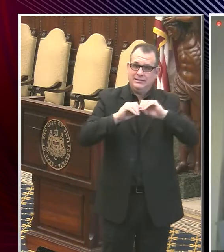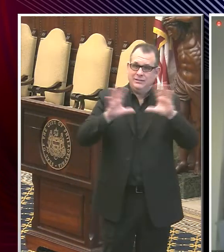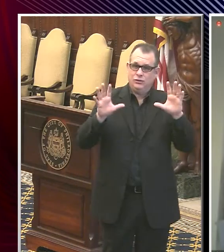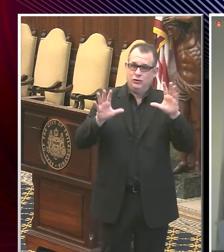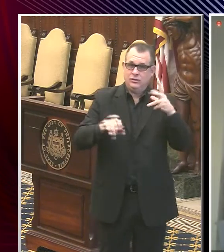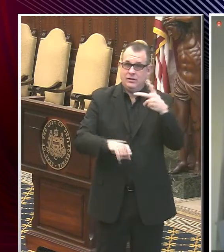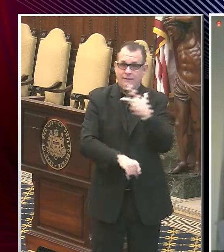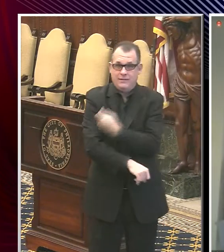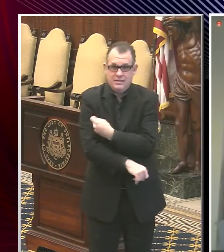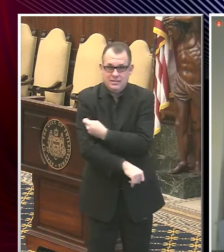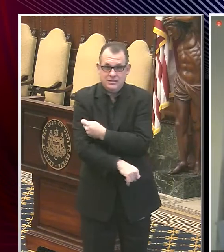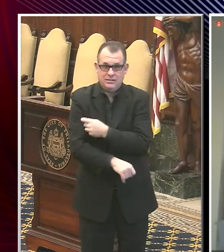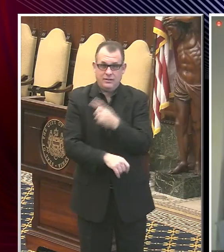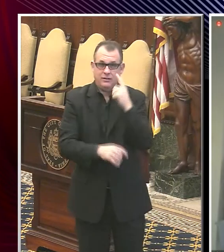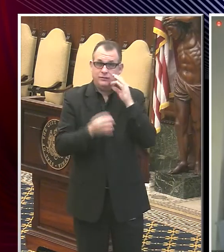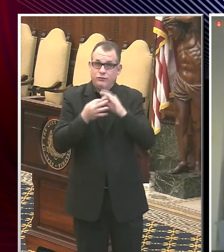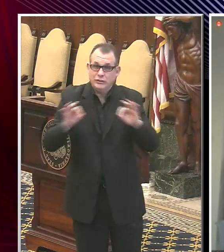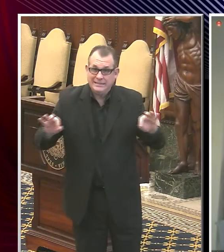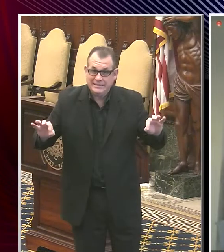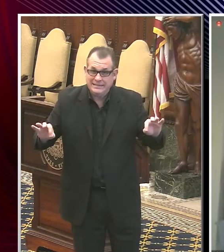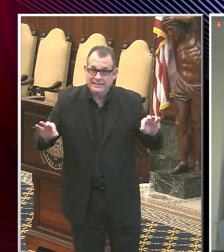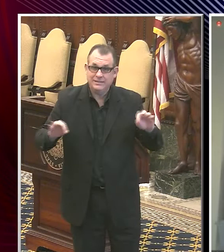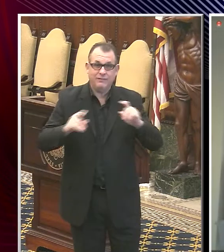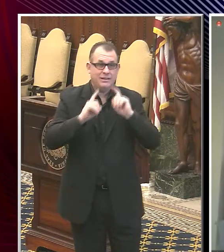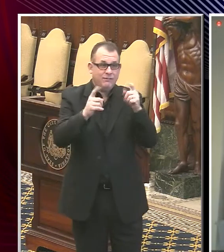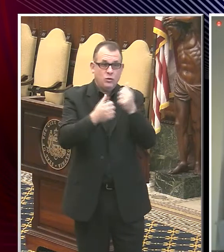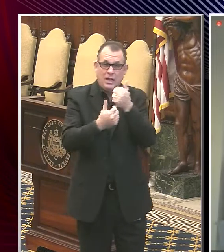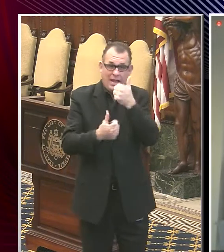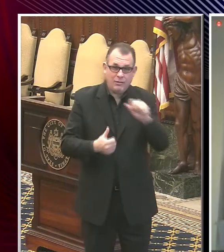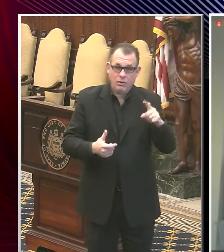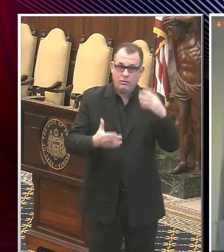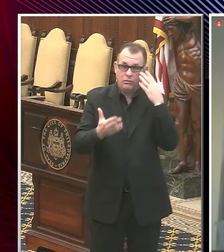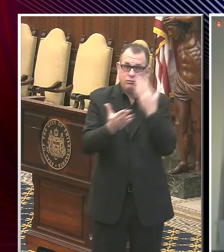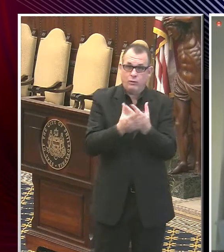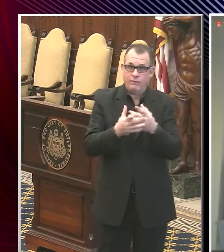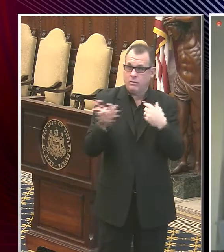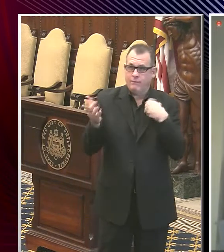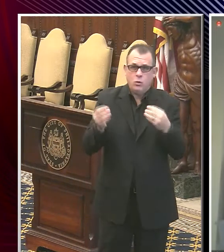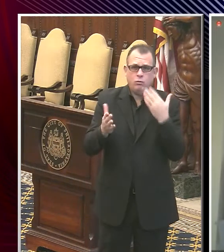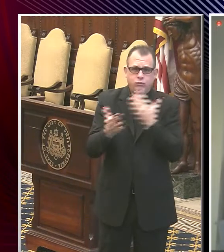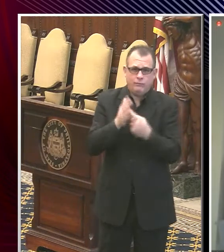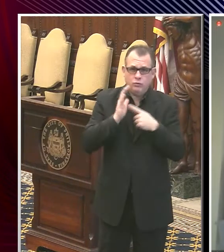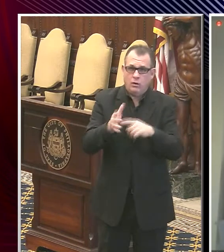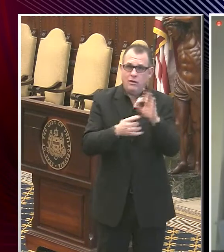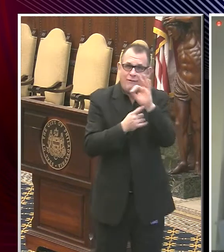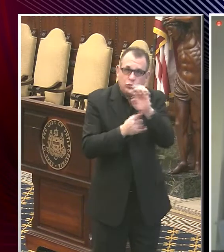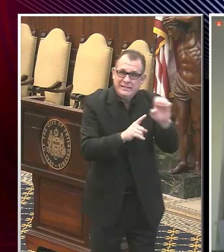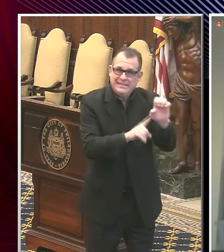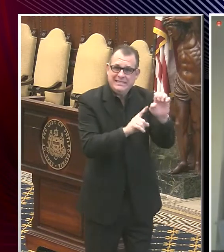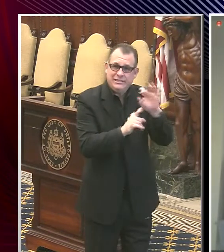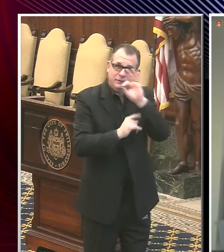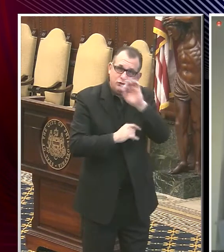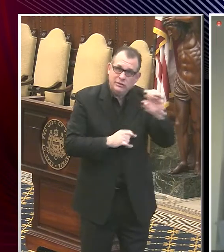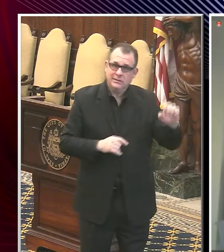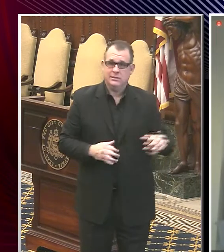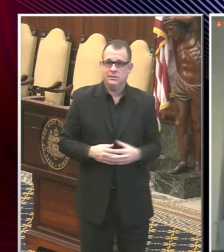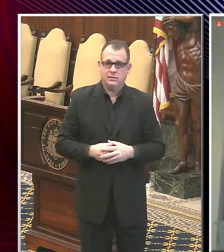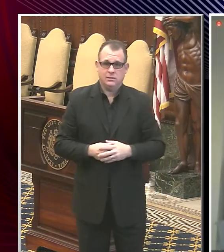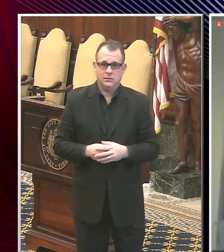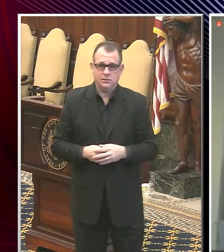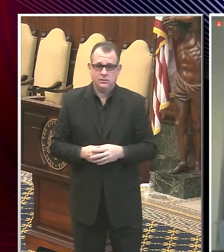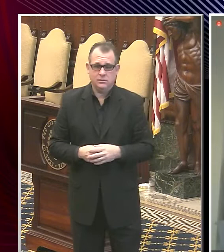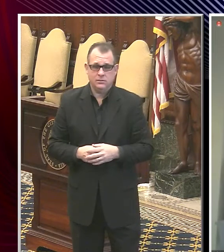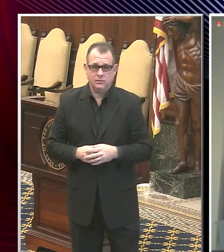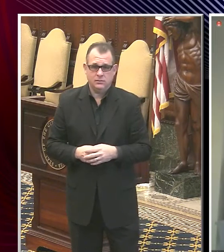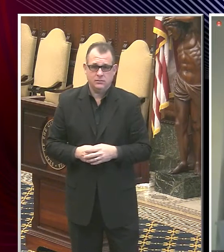that the vaccine it's free, it's eligible to everyone. No one has to show any documentation that they are, that